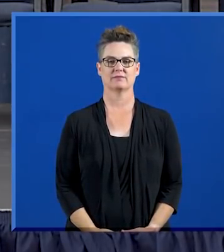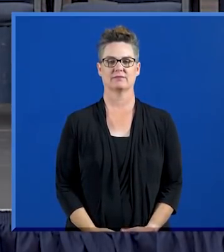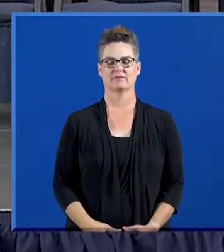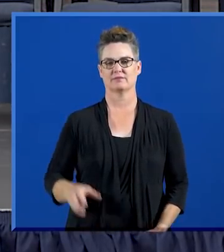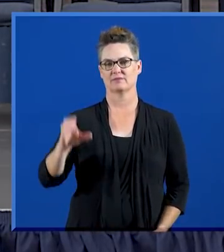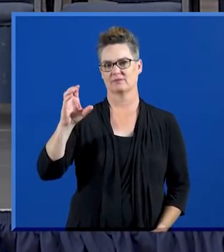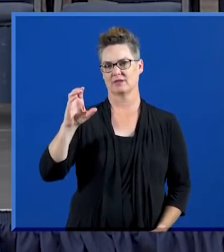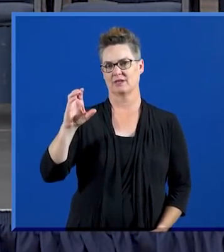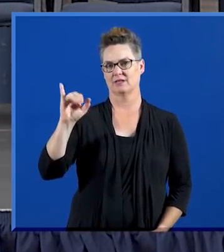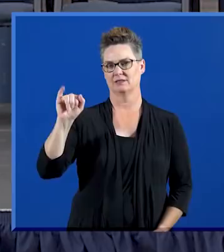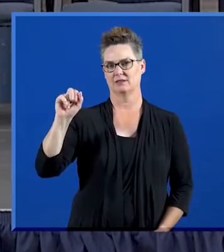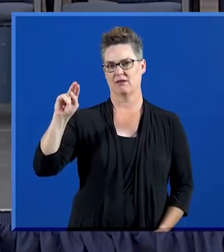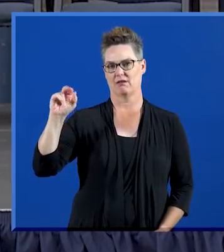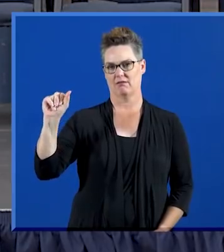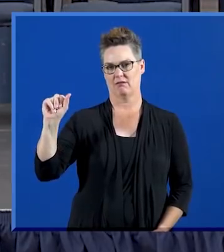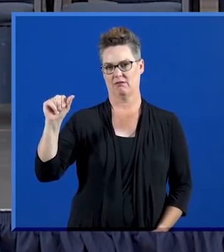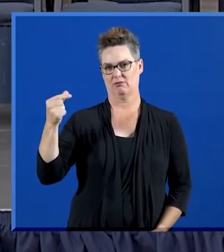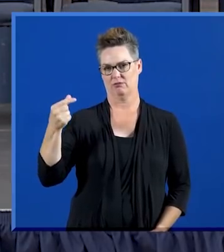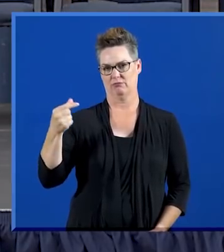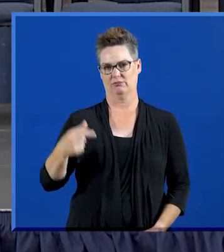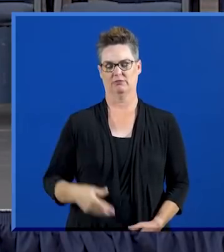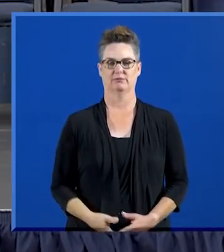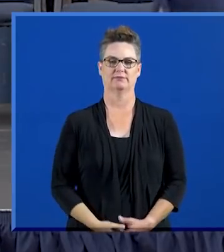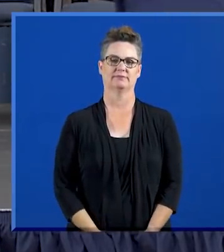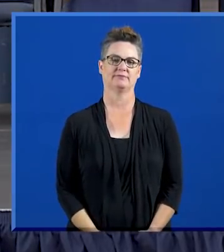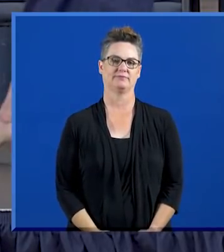Sienna Groves.